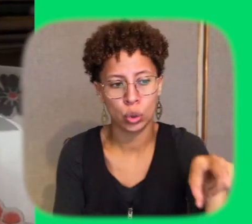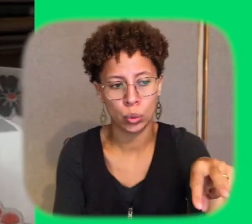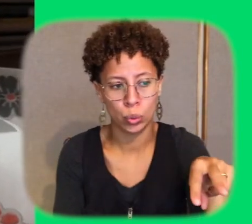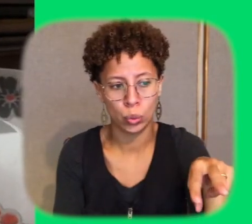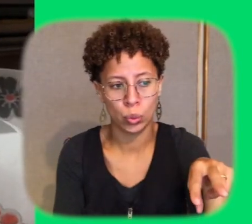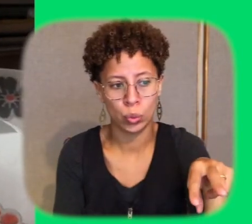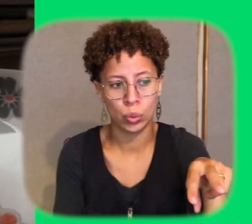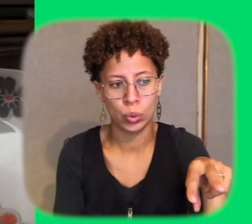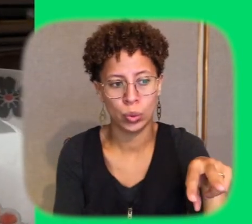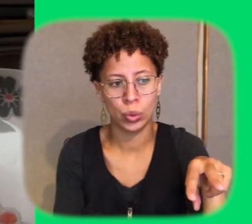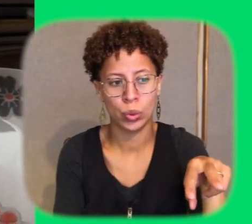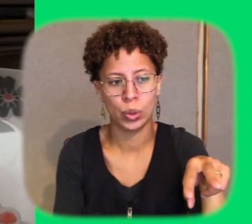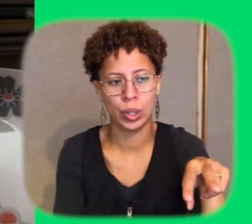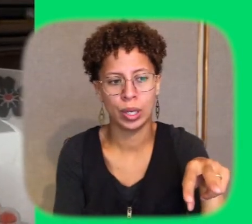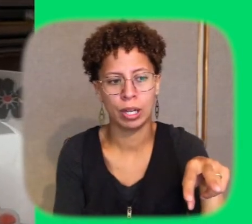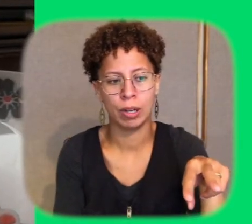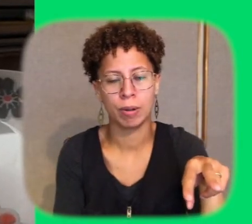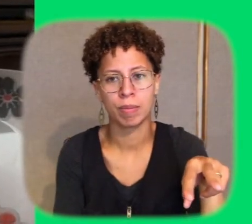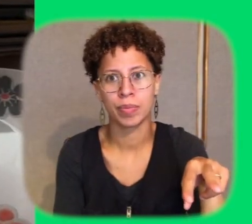Two.